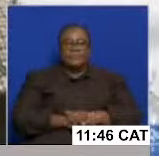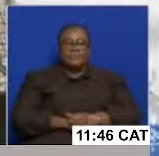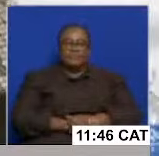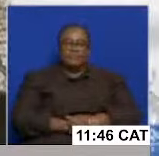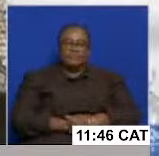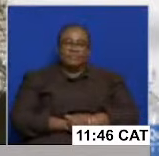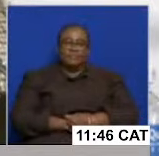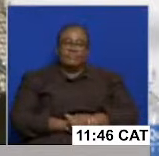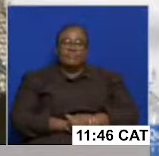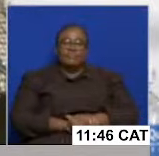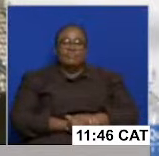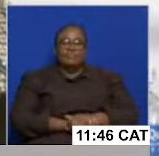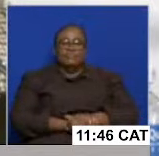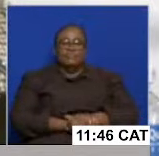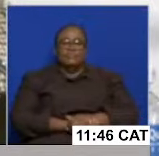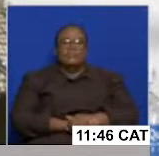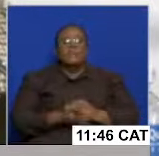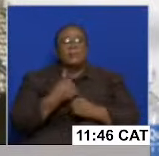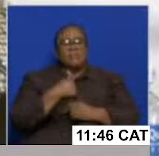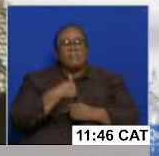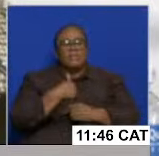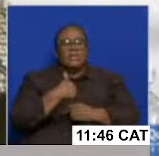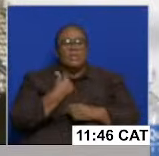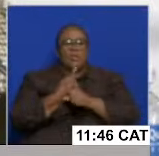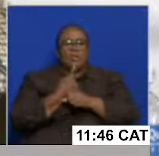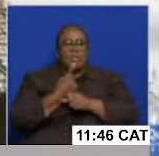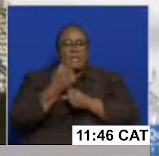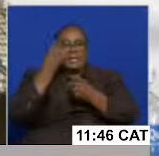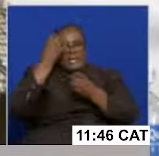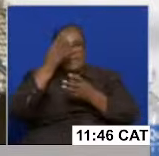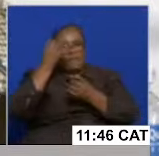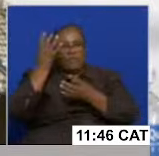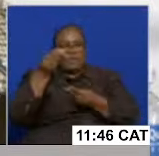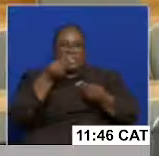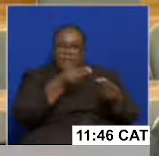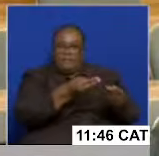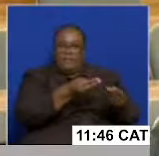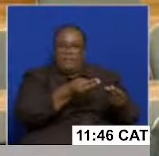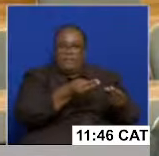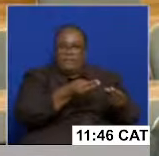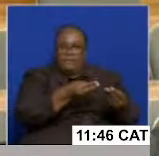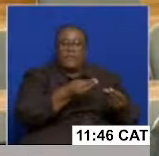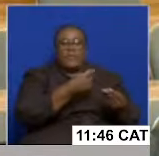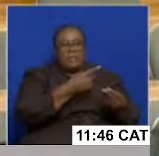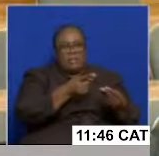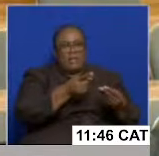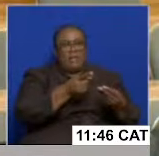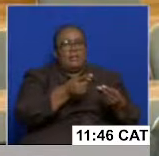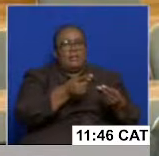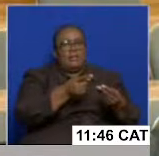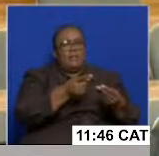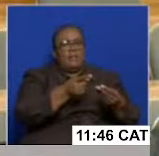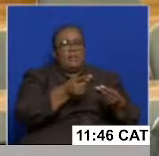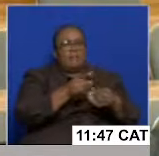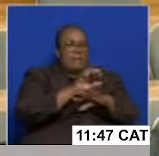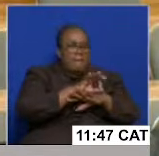I only gave the information and then they played around it, that how will